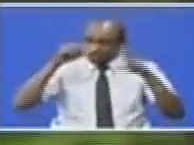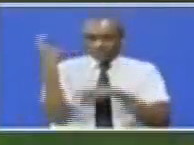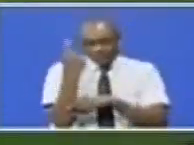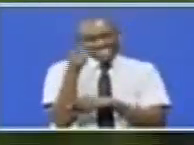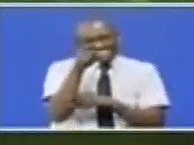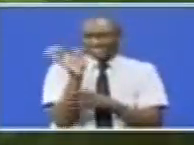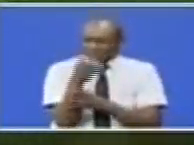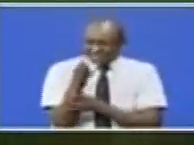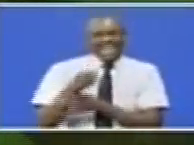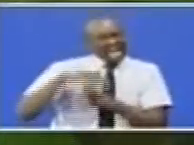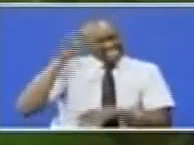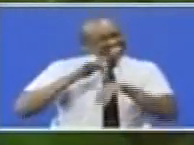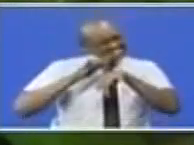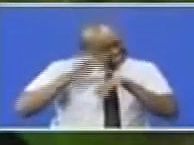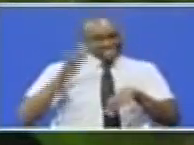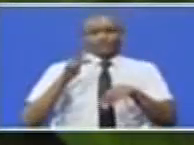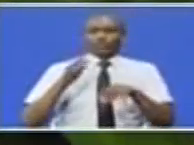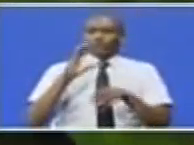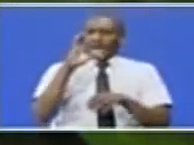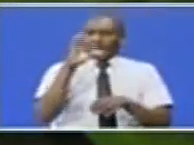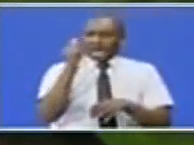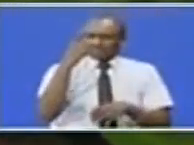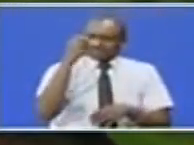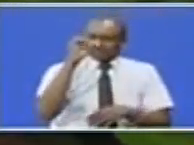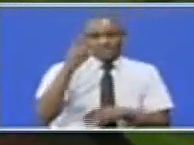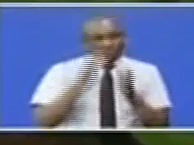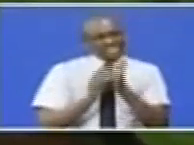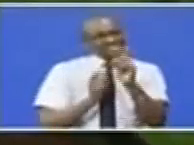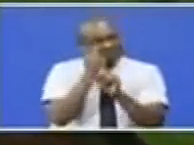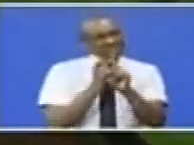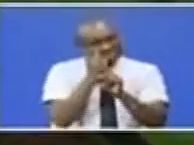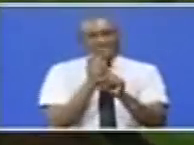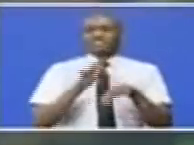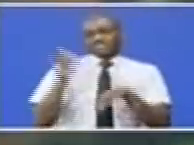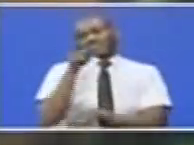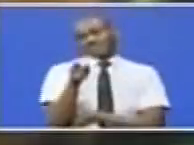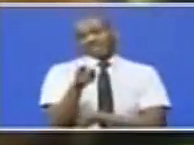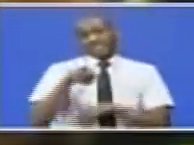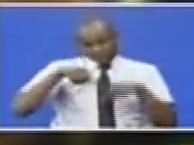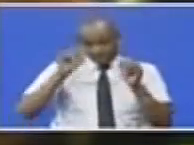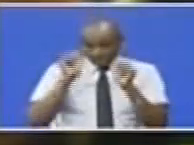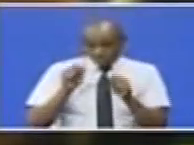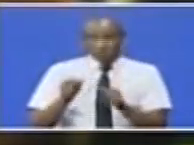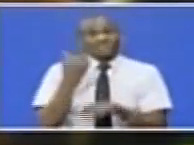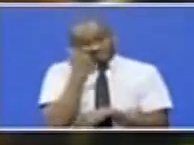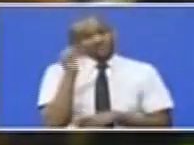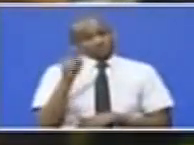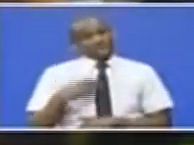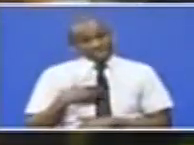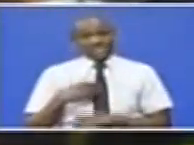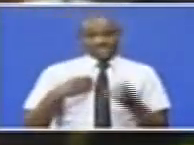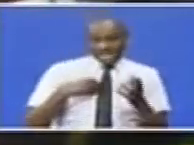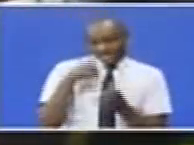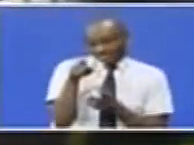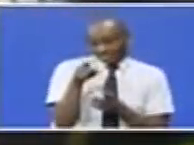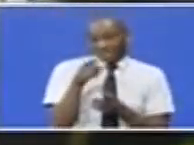because these fish are highly sensitive to acidity levels and temperature. The fish are also susceptible to common diseases like fin